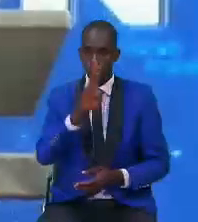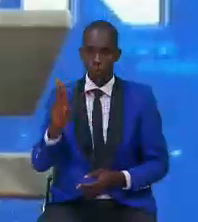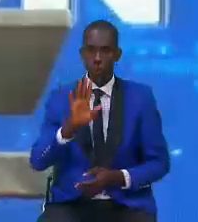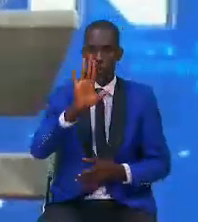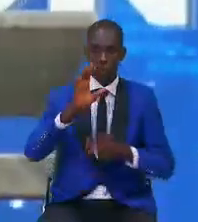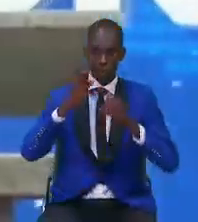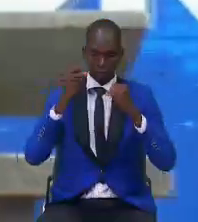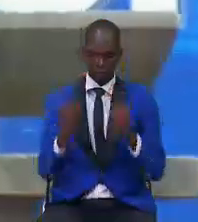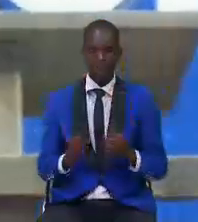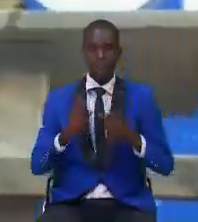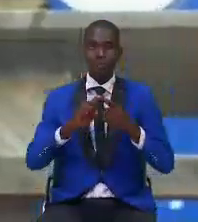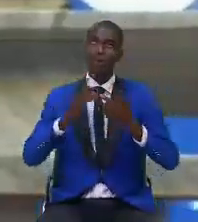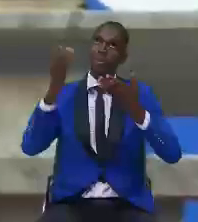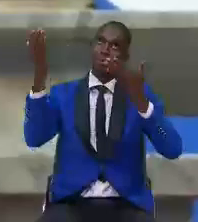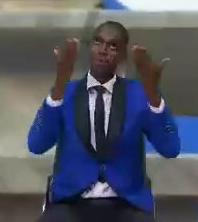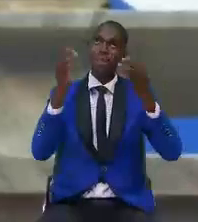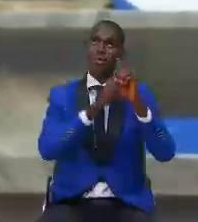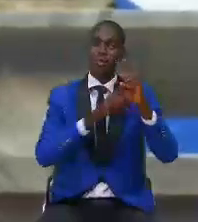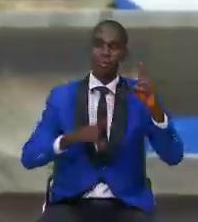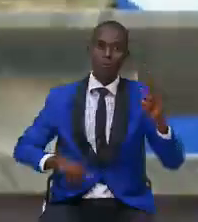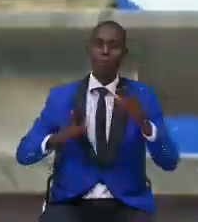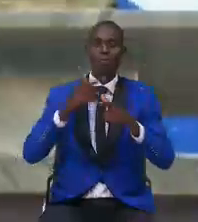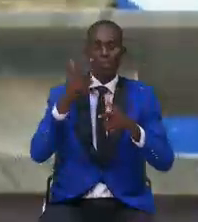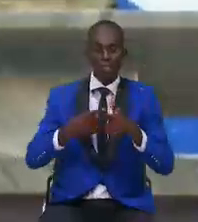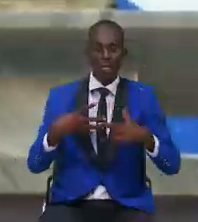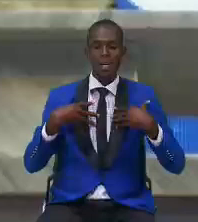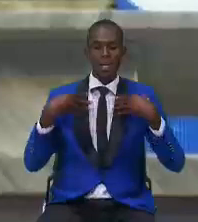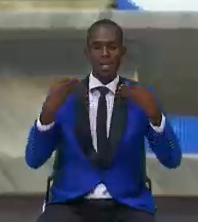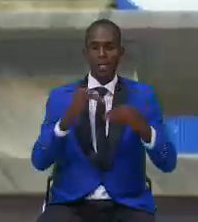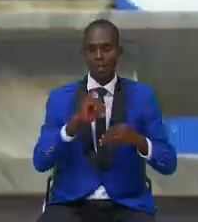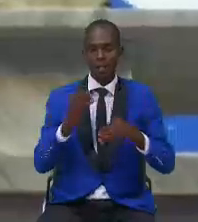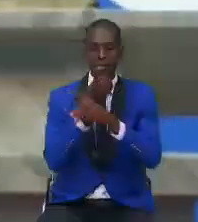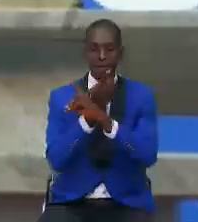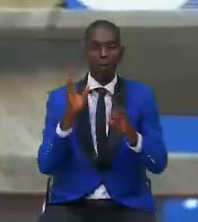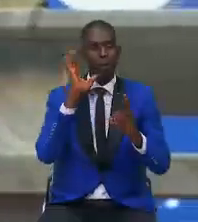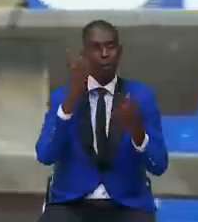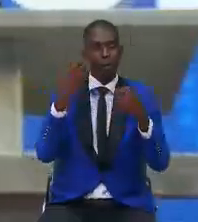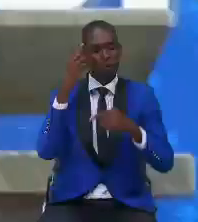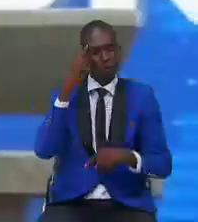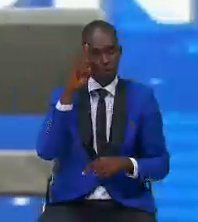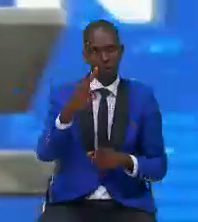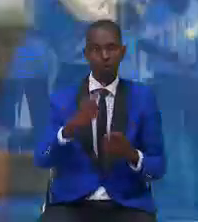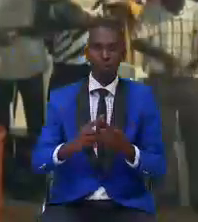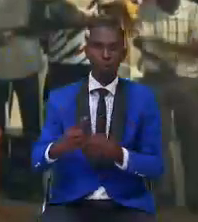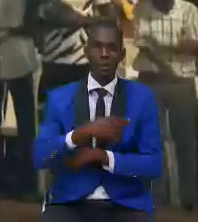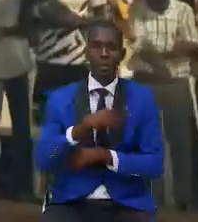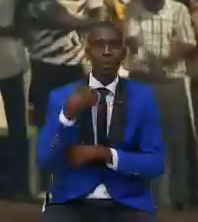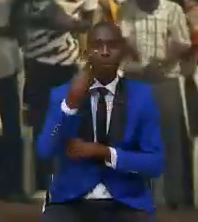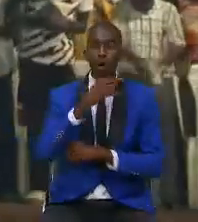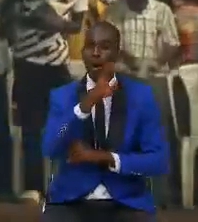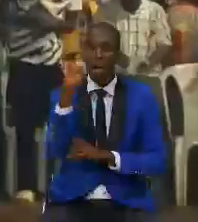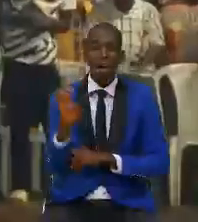are going to use the strength to serve the Lord. Healing, deliverance will come to you today.